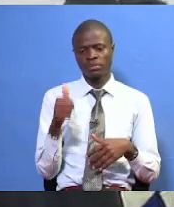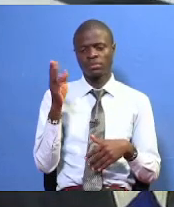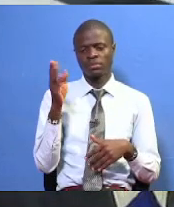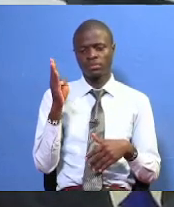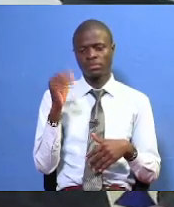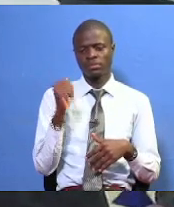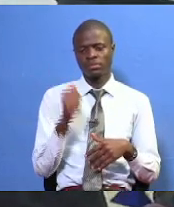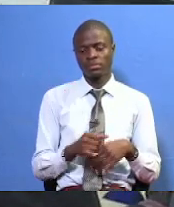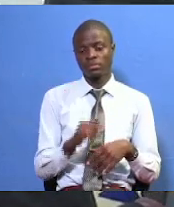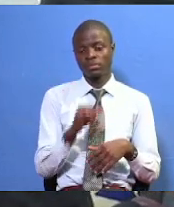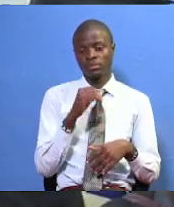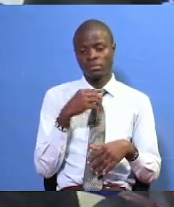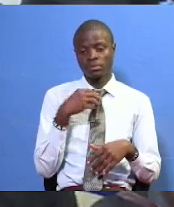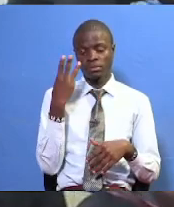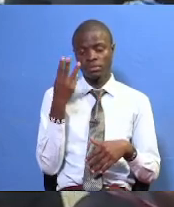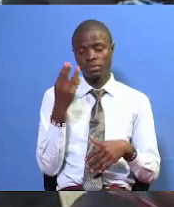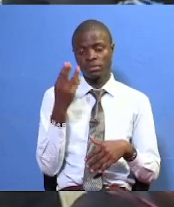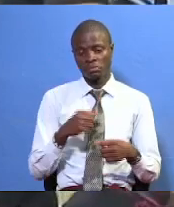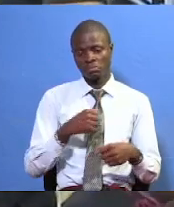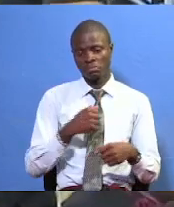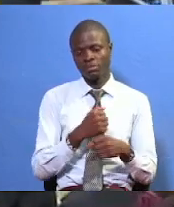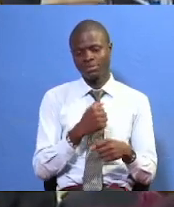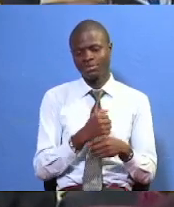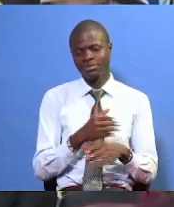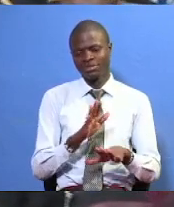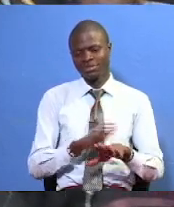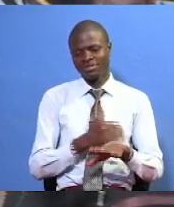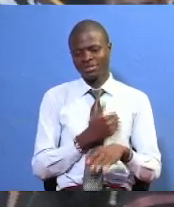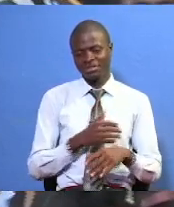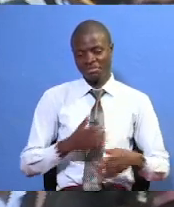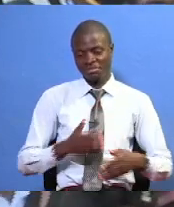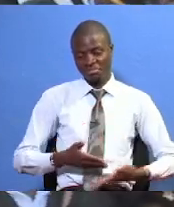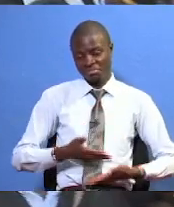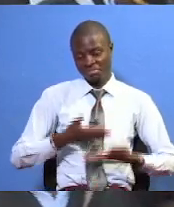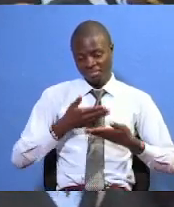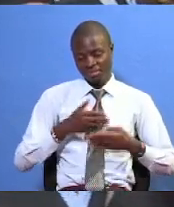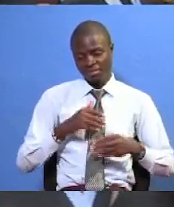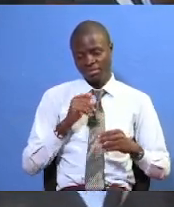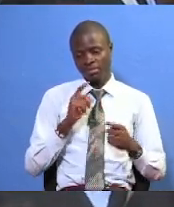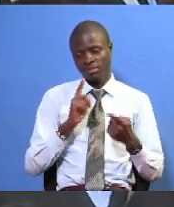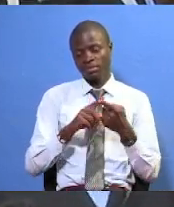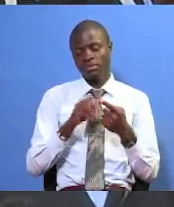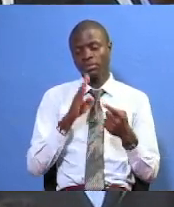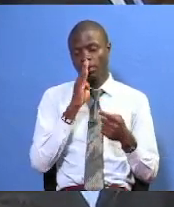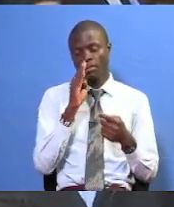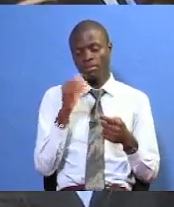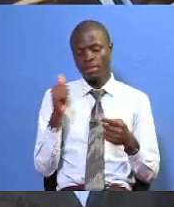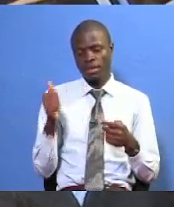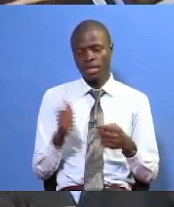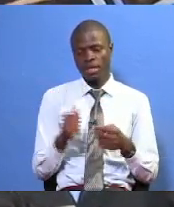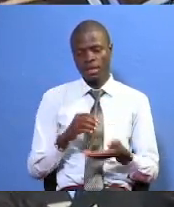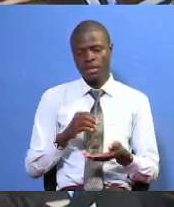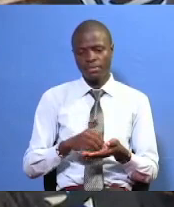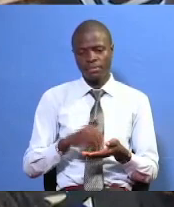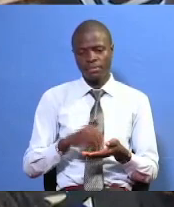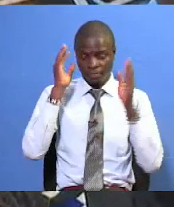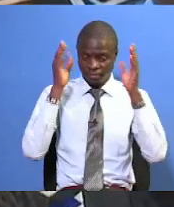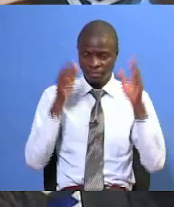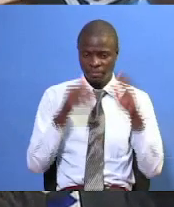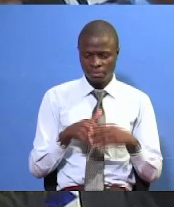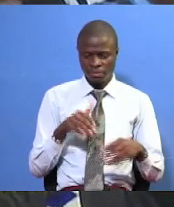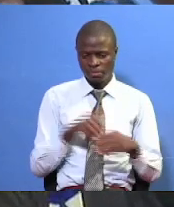felt I was good enough to be a teacher and offered me a Bachelor of Education English literature course here in